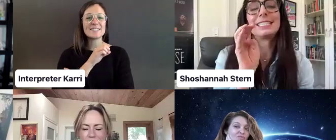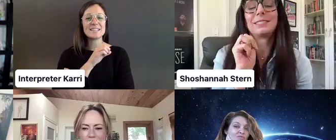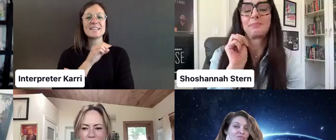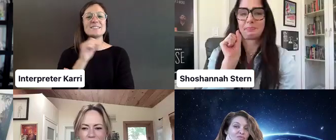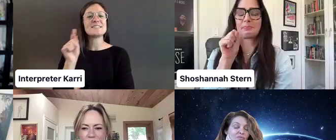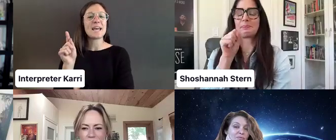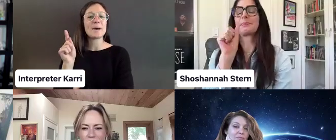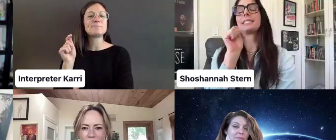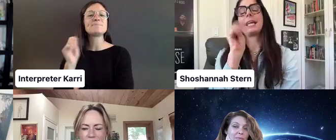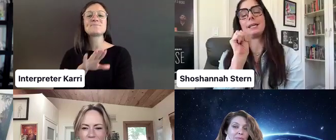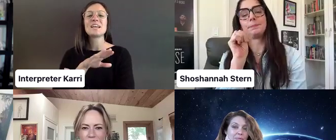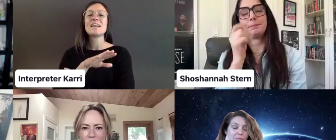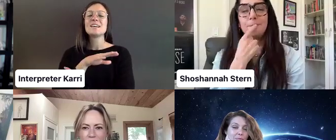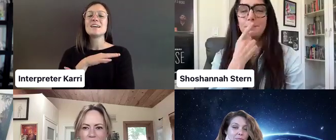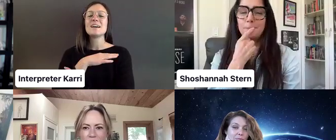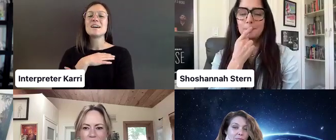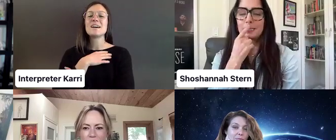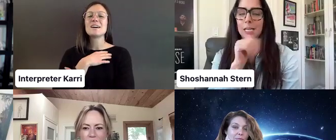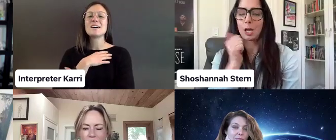Oh. Let's see. Sam,